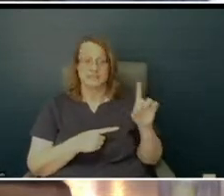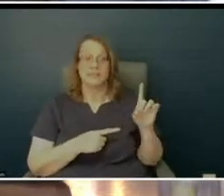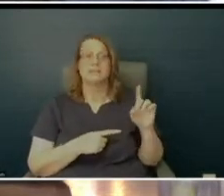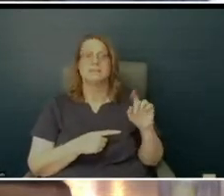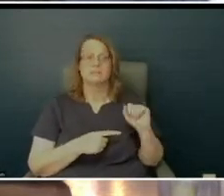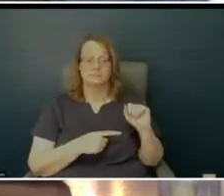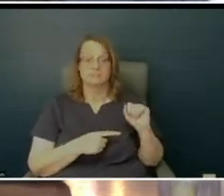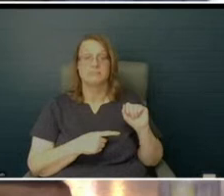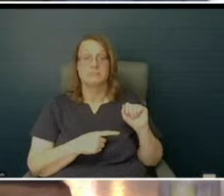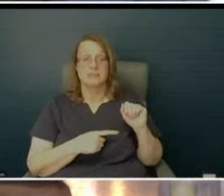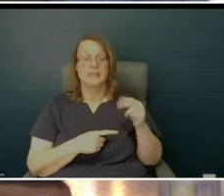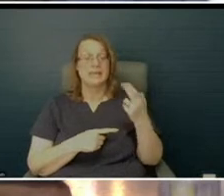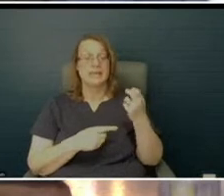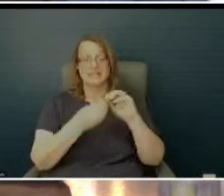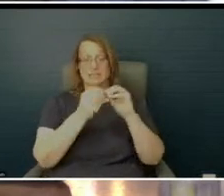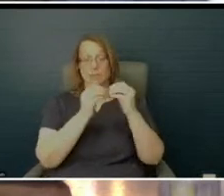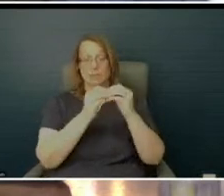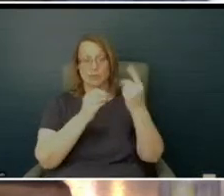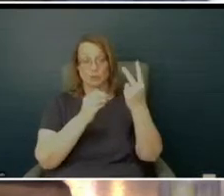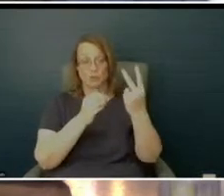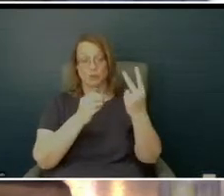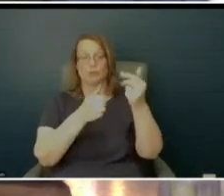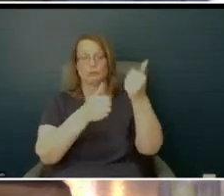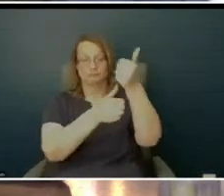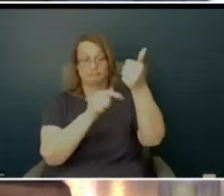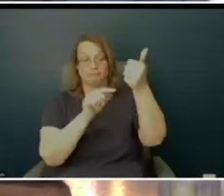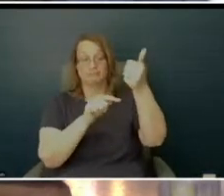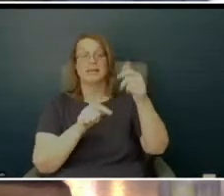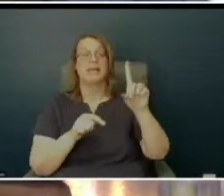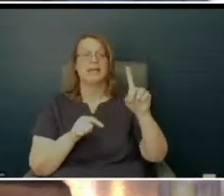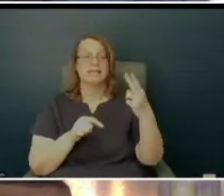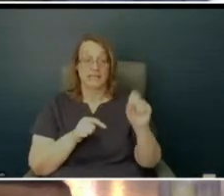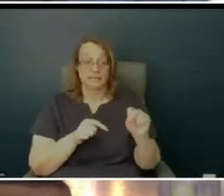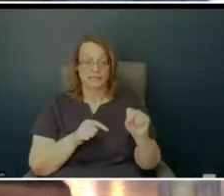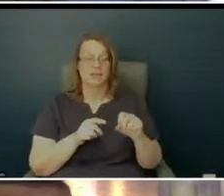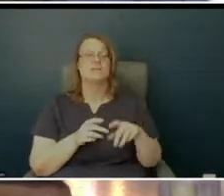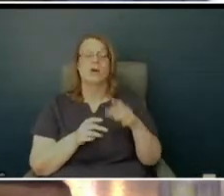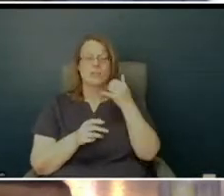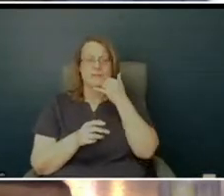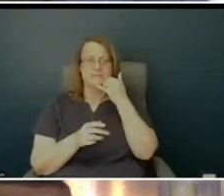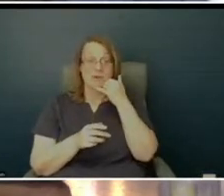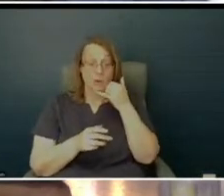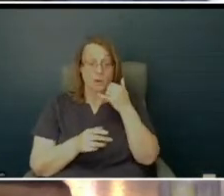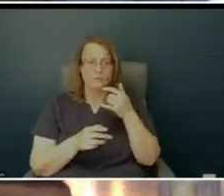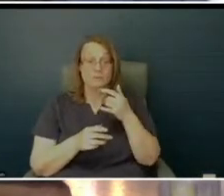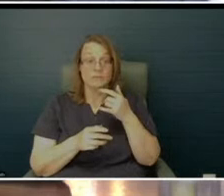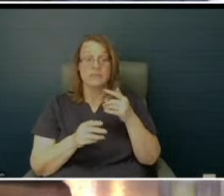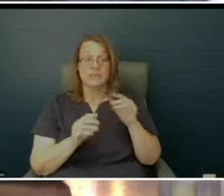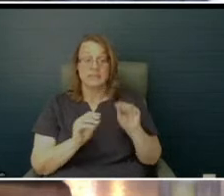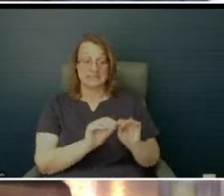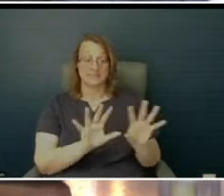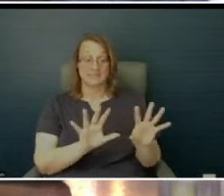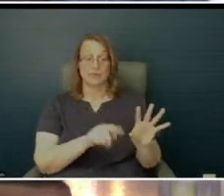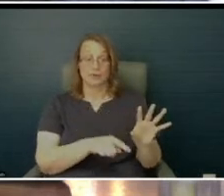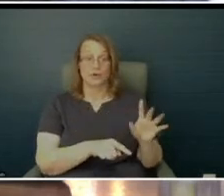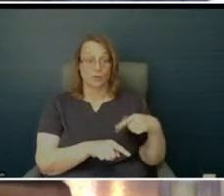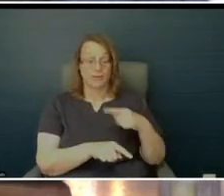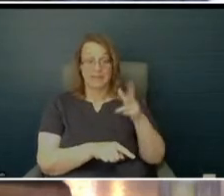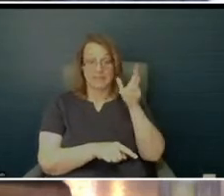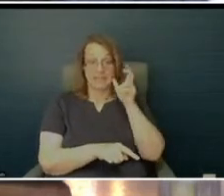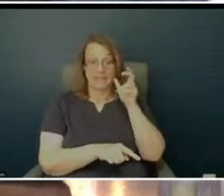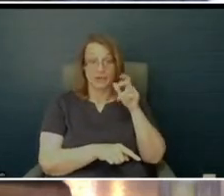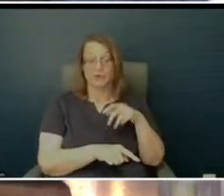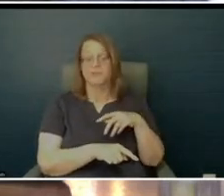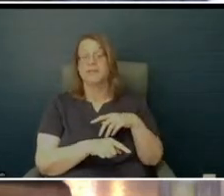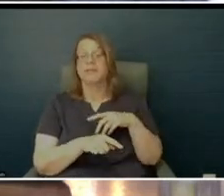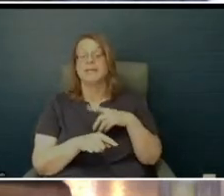2 at DHS at the time. I was on the speakerphone, and the president essentially said, "Ken, I'm sitting here with the acting Attorney